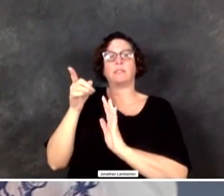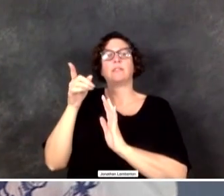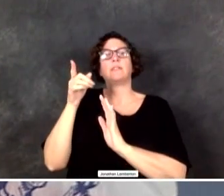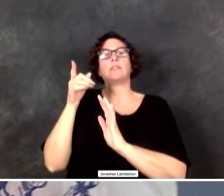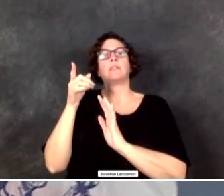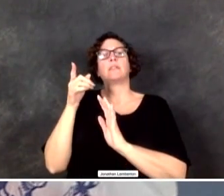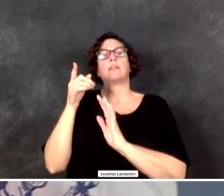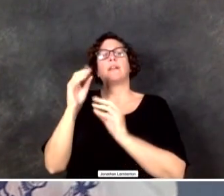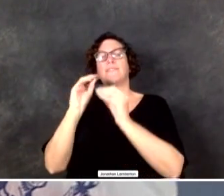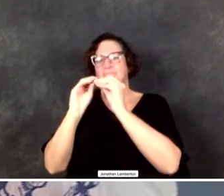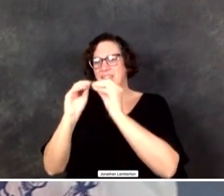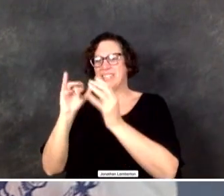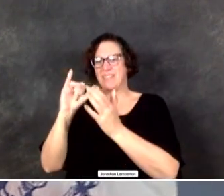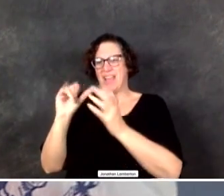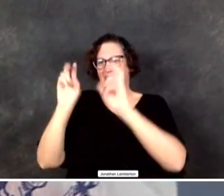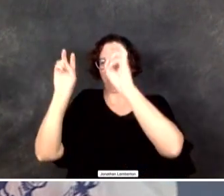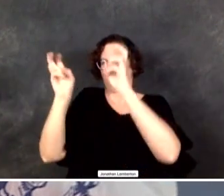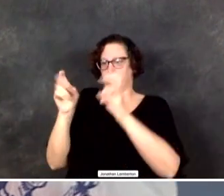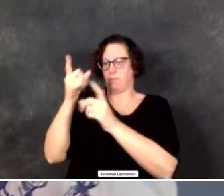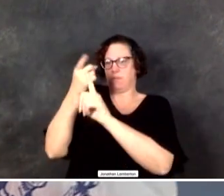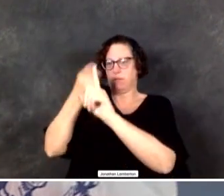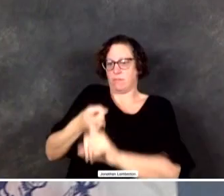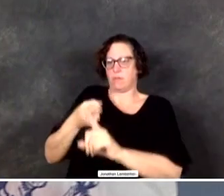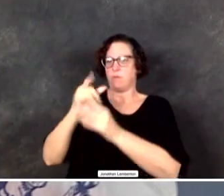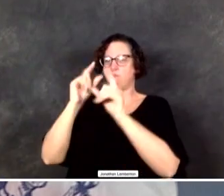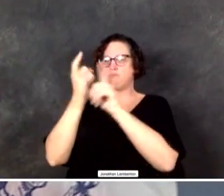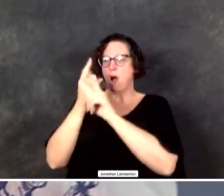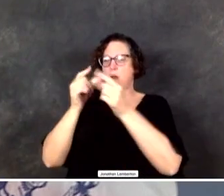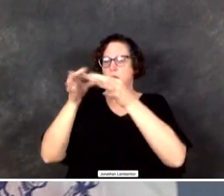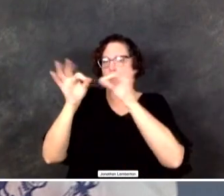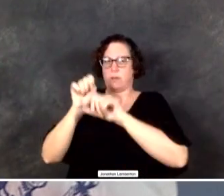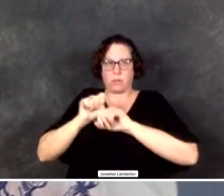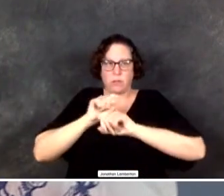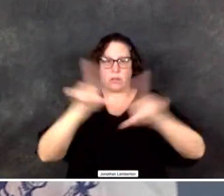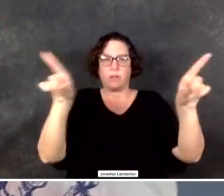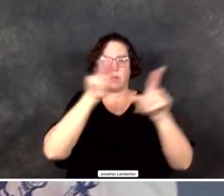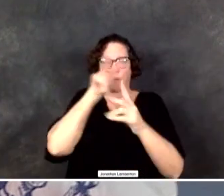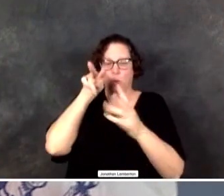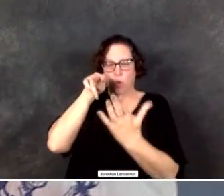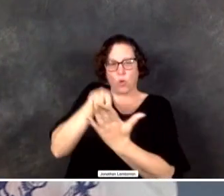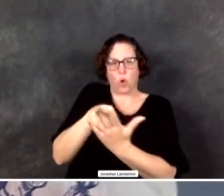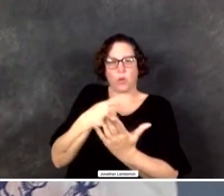someone qualifies, they must start getting them immediately. And so